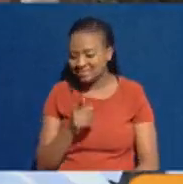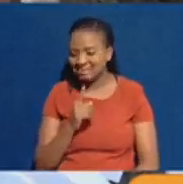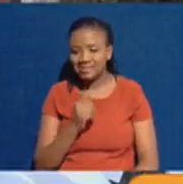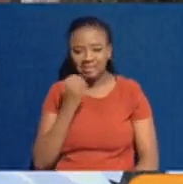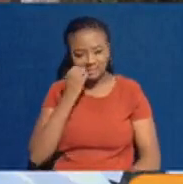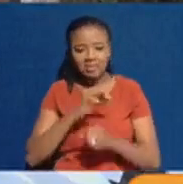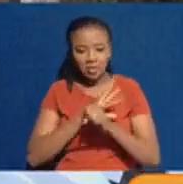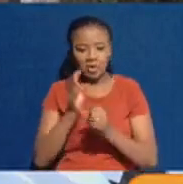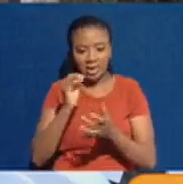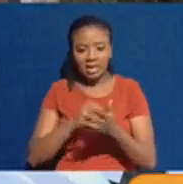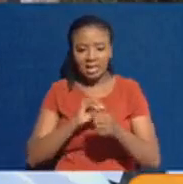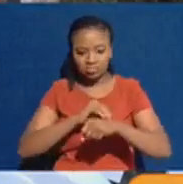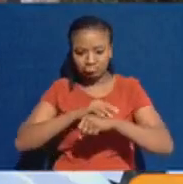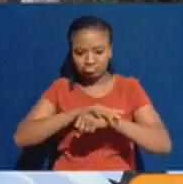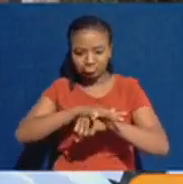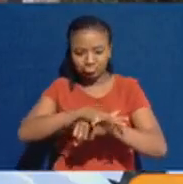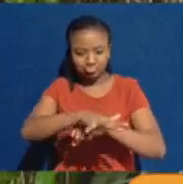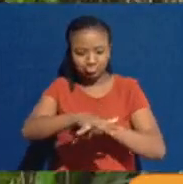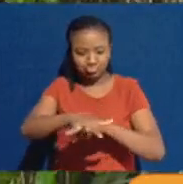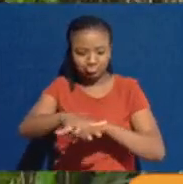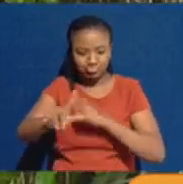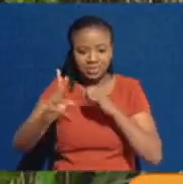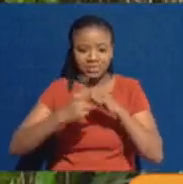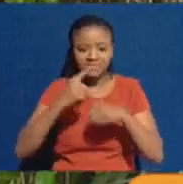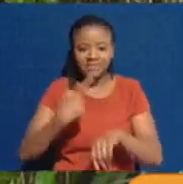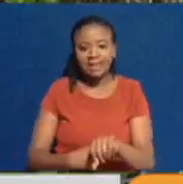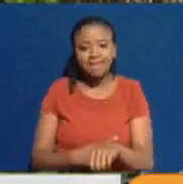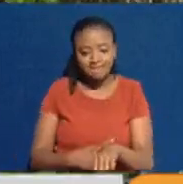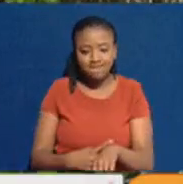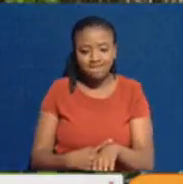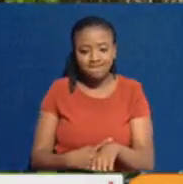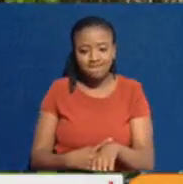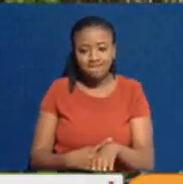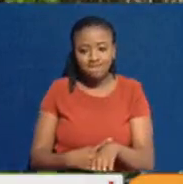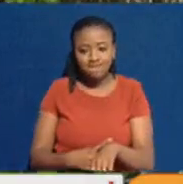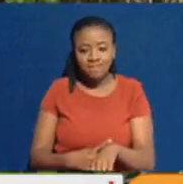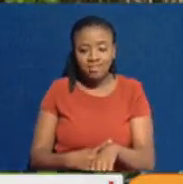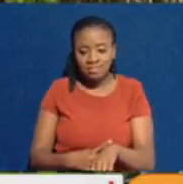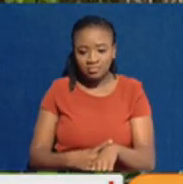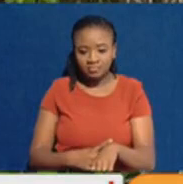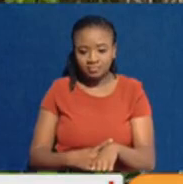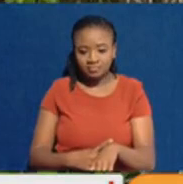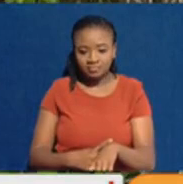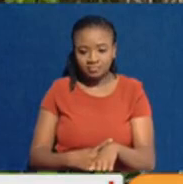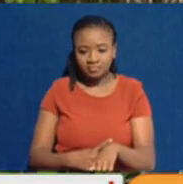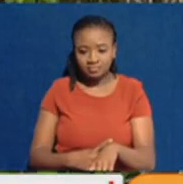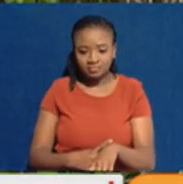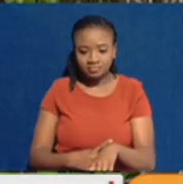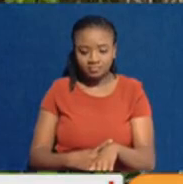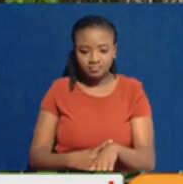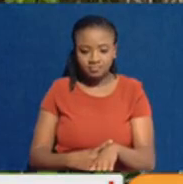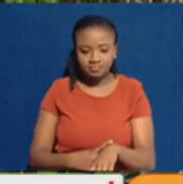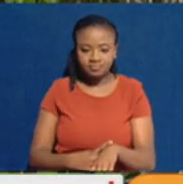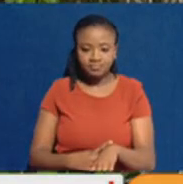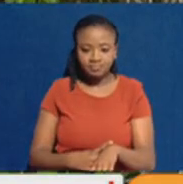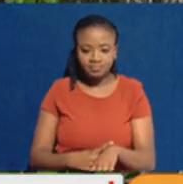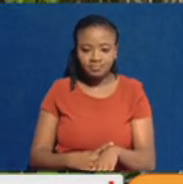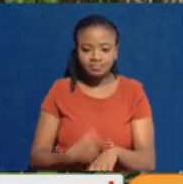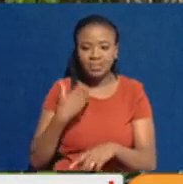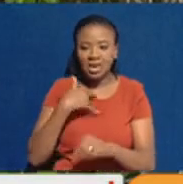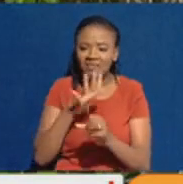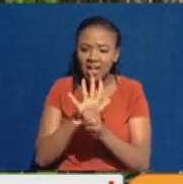pandemic manifesting in the country. You'll observe that there's a lot going on in terms of people